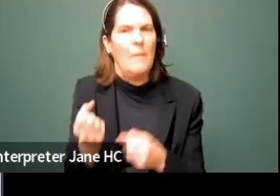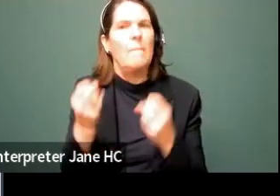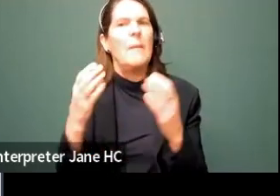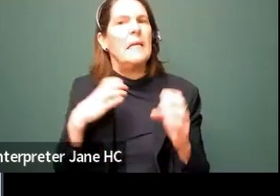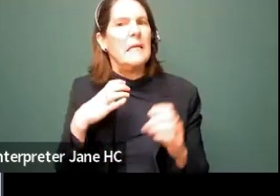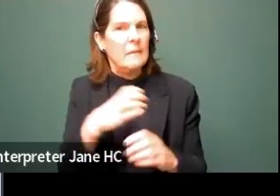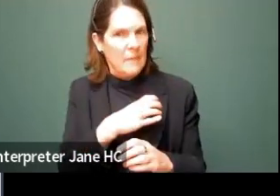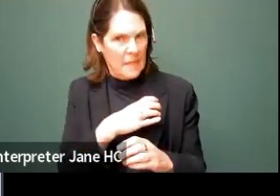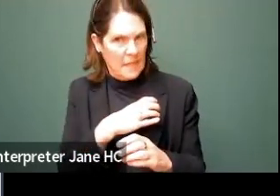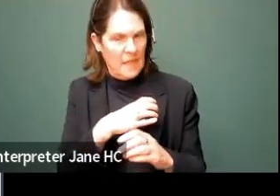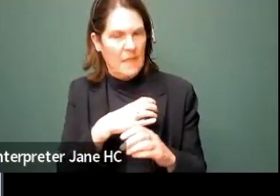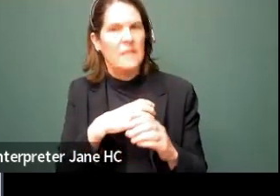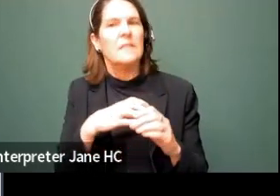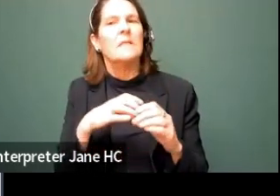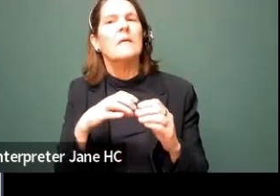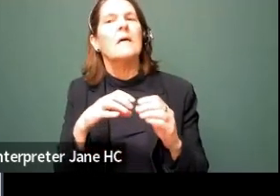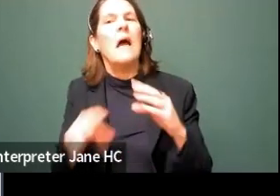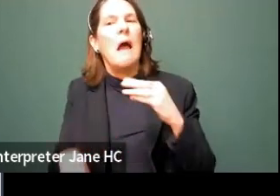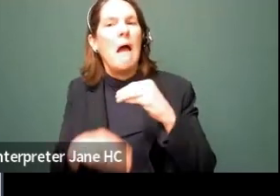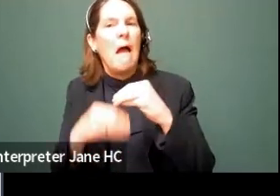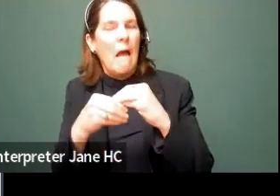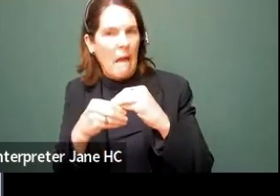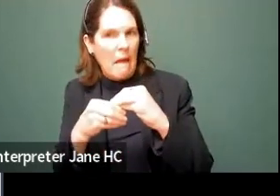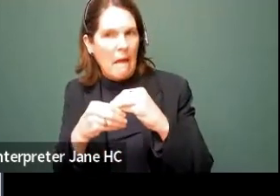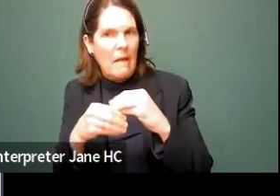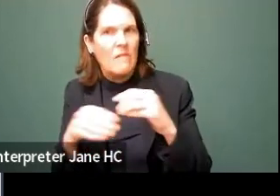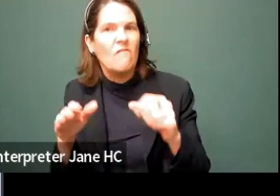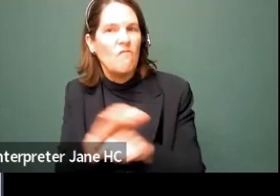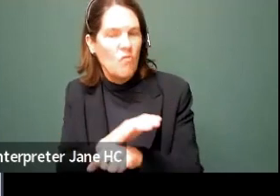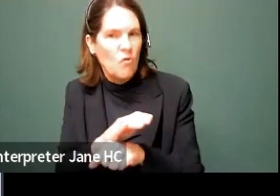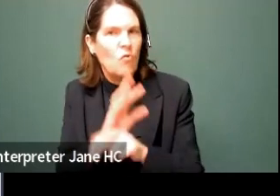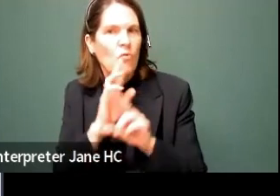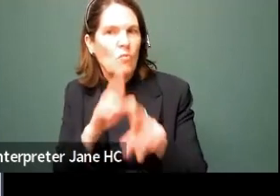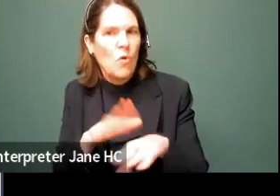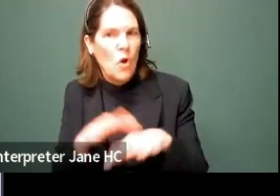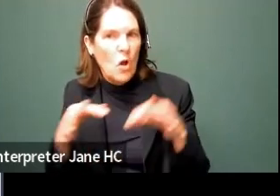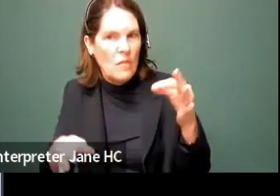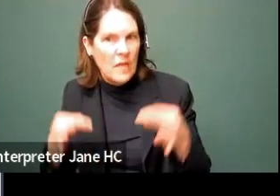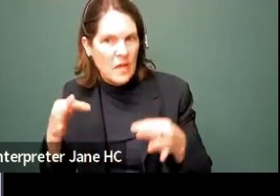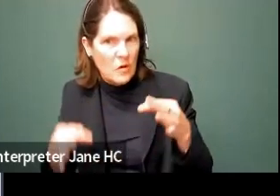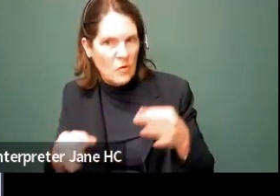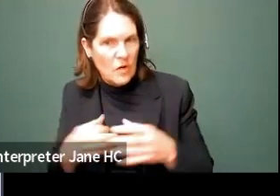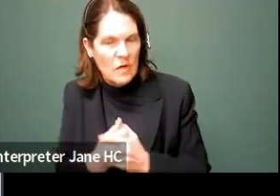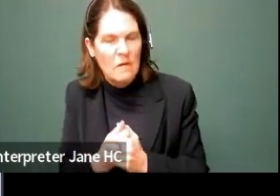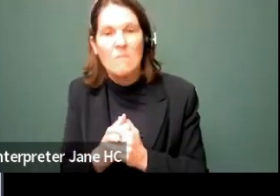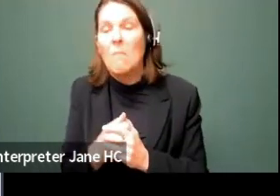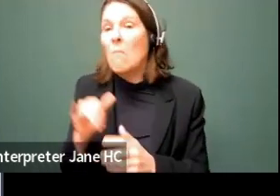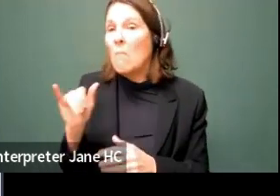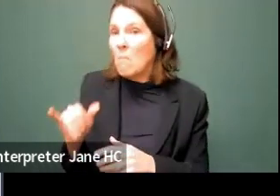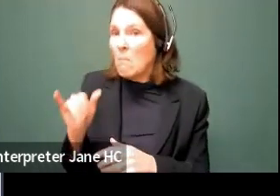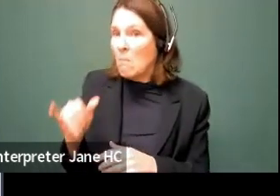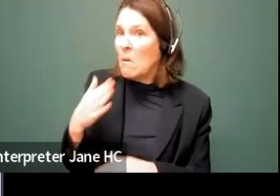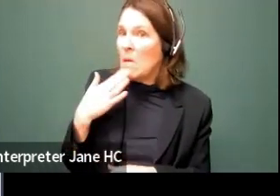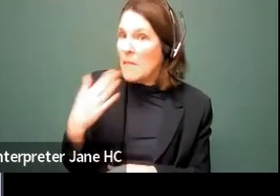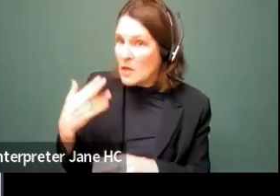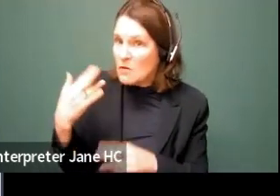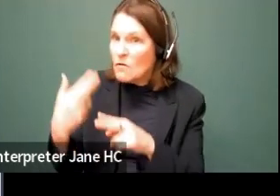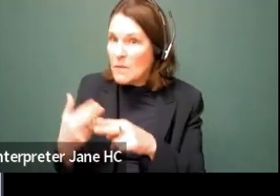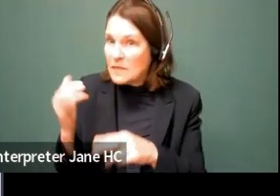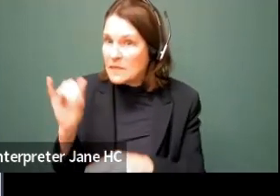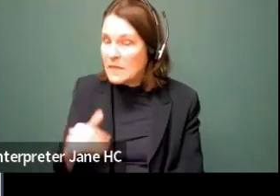them, and they could mm, be helpful if you weren't there. okay, That's all. yeah, I just thank you. No, thank you for pointing that